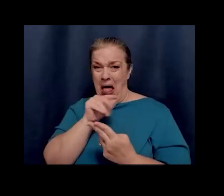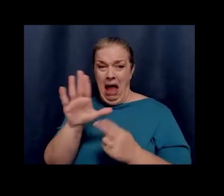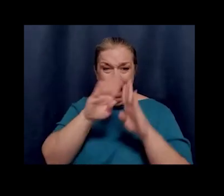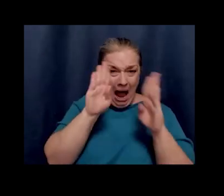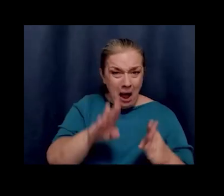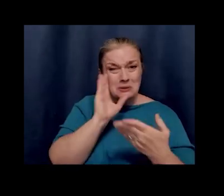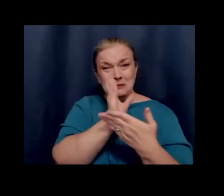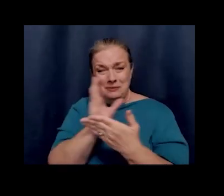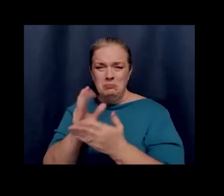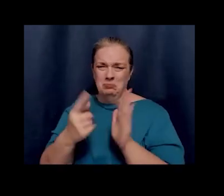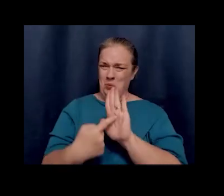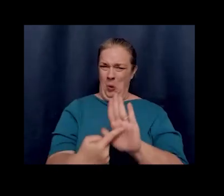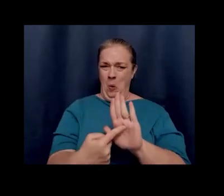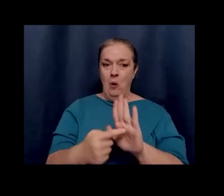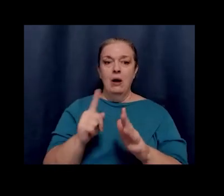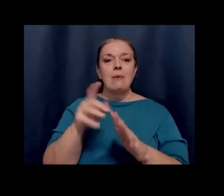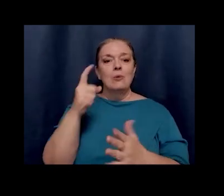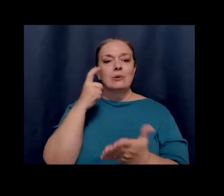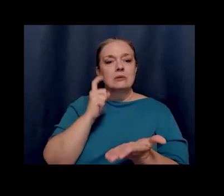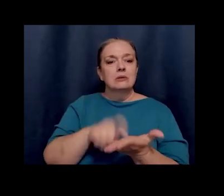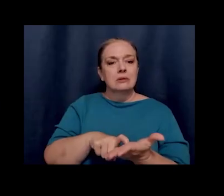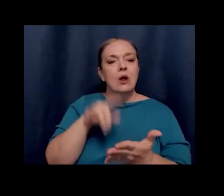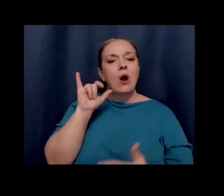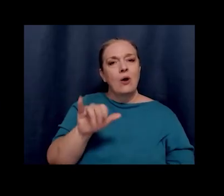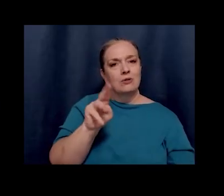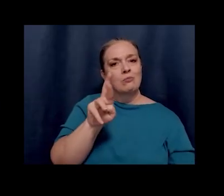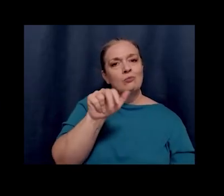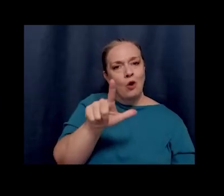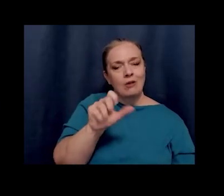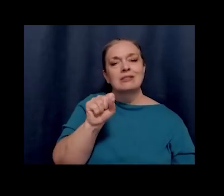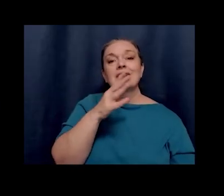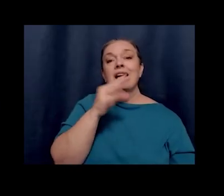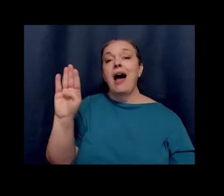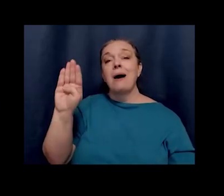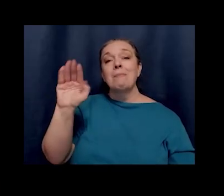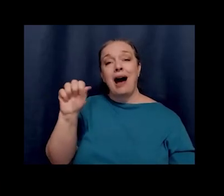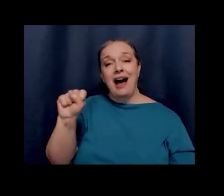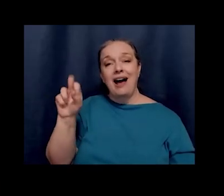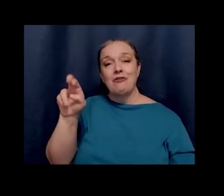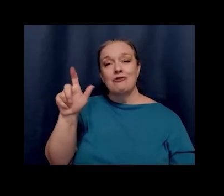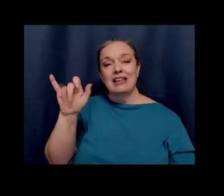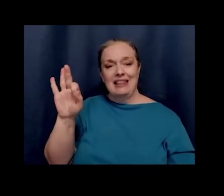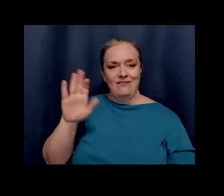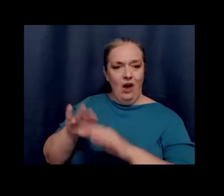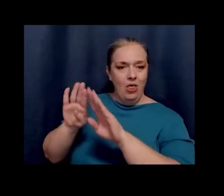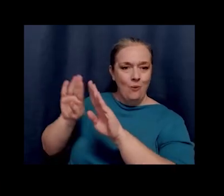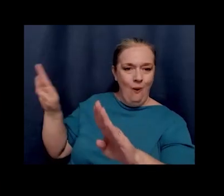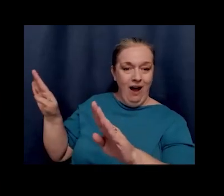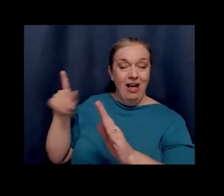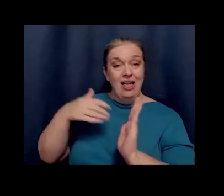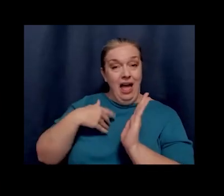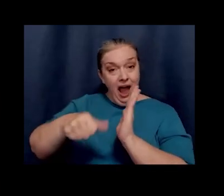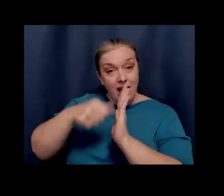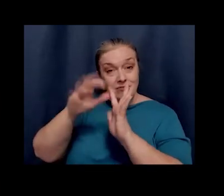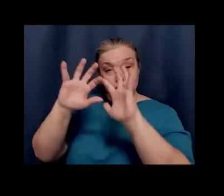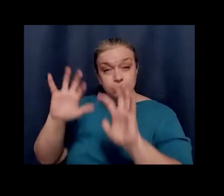draw your attention to the murals and bas-relief by Morris on the wall. There are frescoes, reliefs, and murals by both George